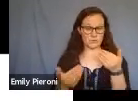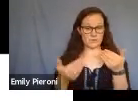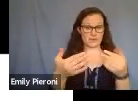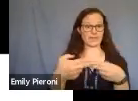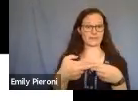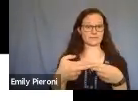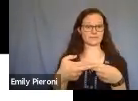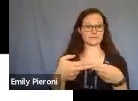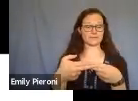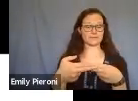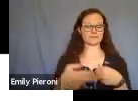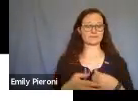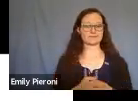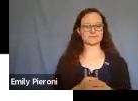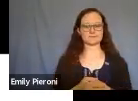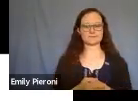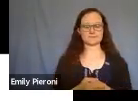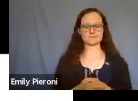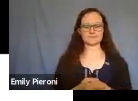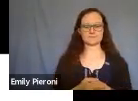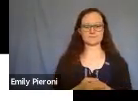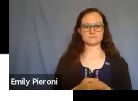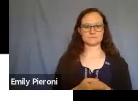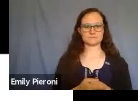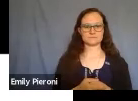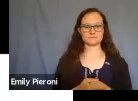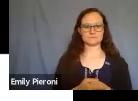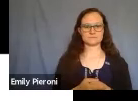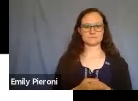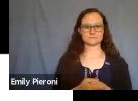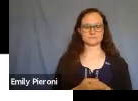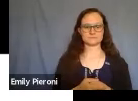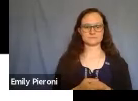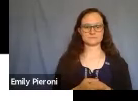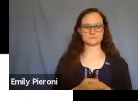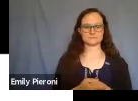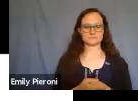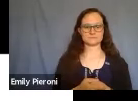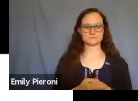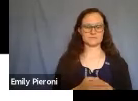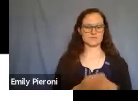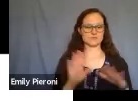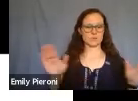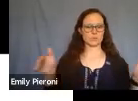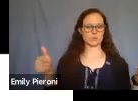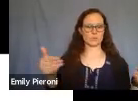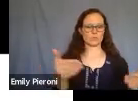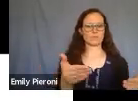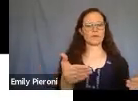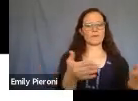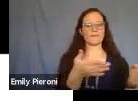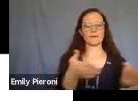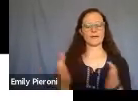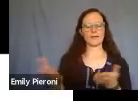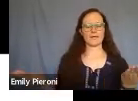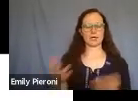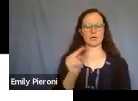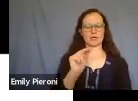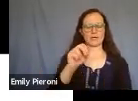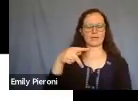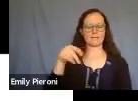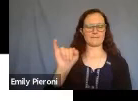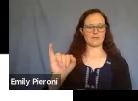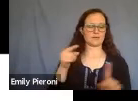is more, I guess it's directed towards our contingency plan here at NAFI. And our goal here is to